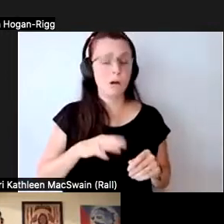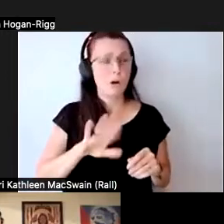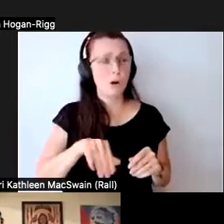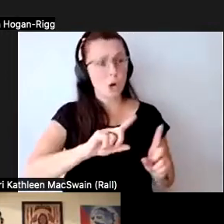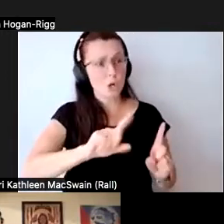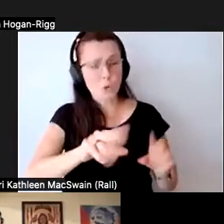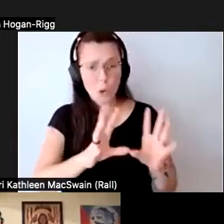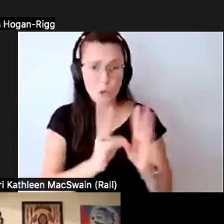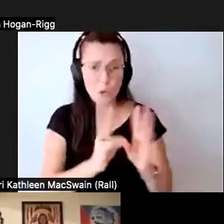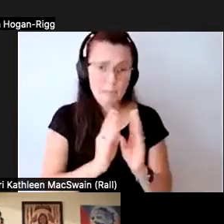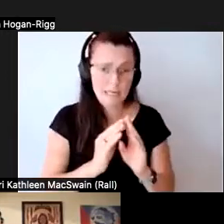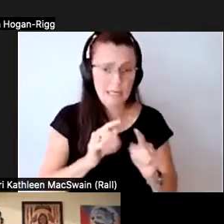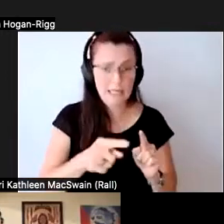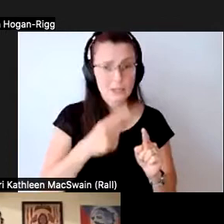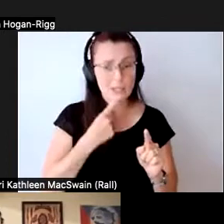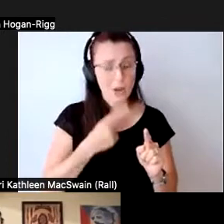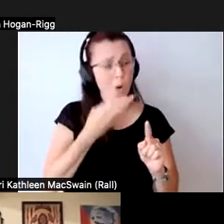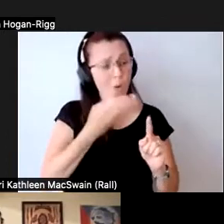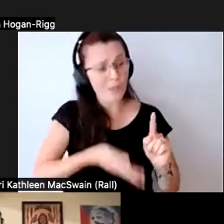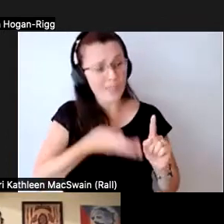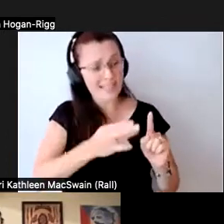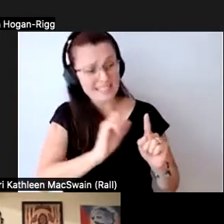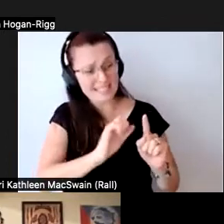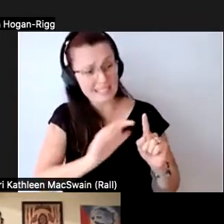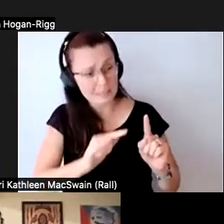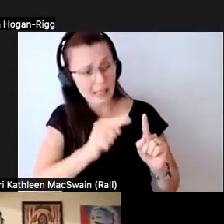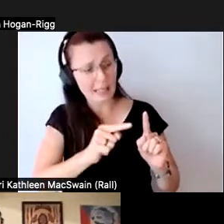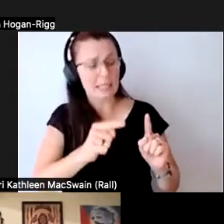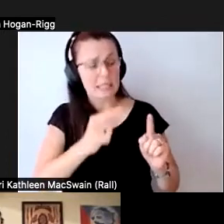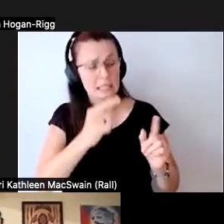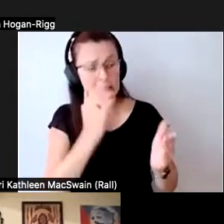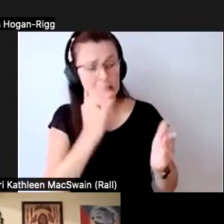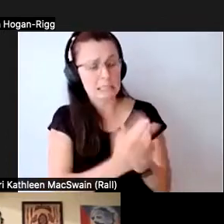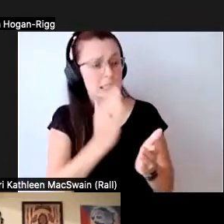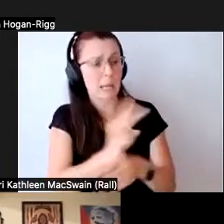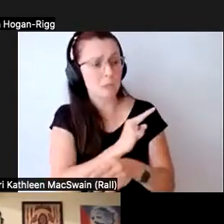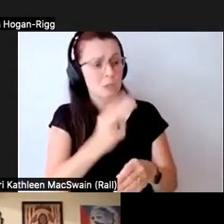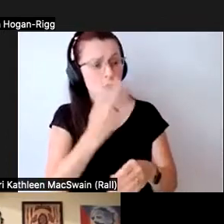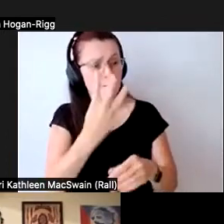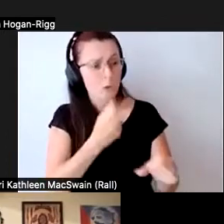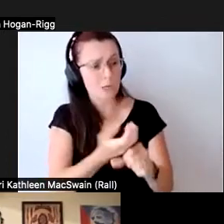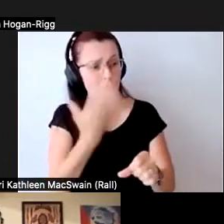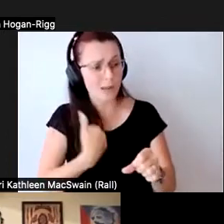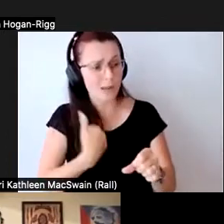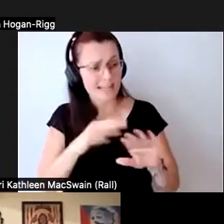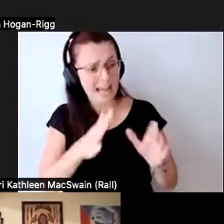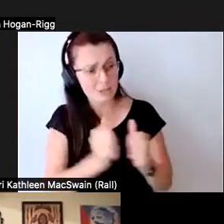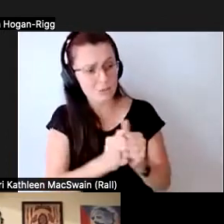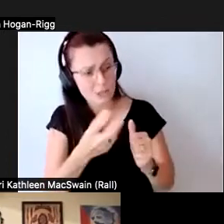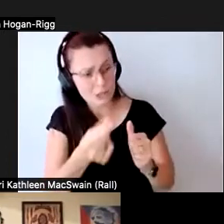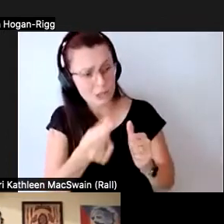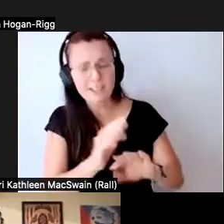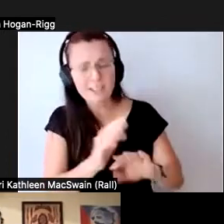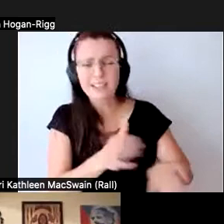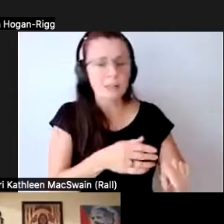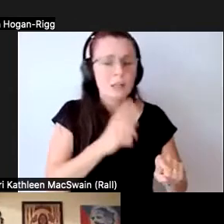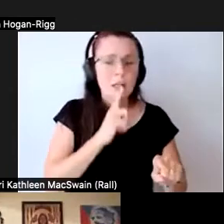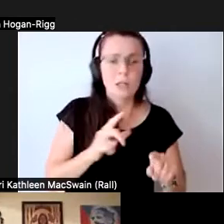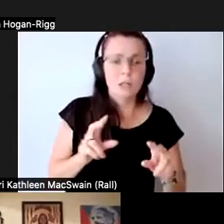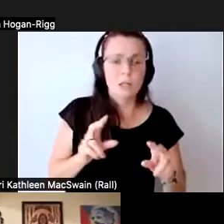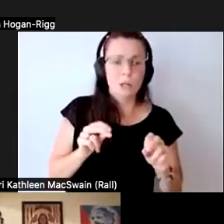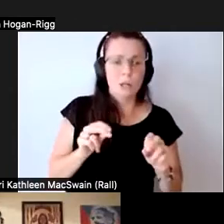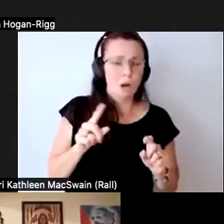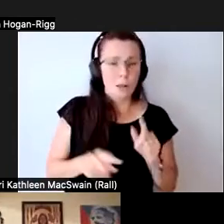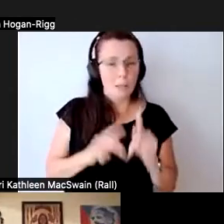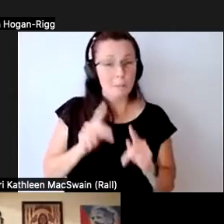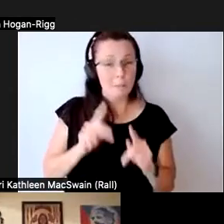has a house and a picket fence and a poodle and life is great. People stop using, they find themselves sitting in a place going, what is this? What is all this